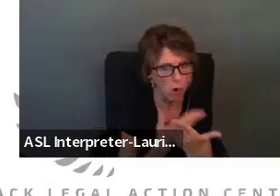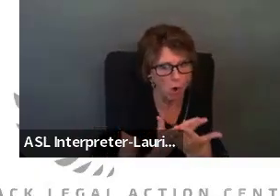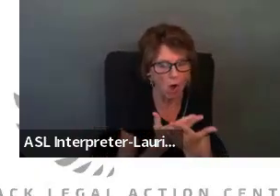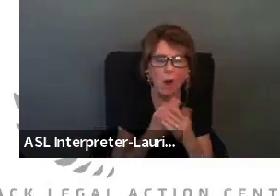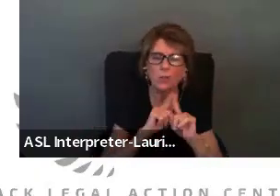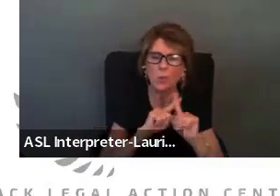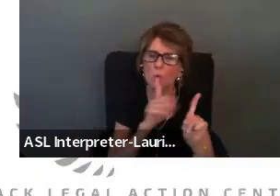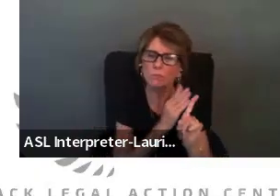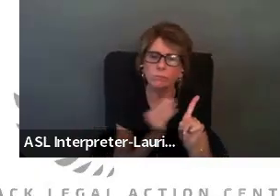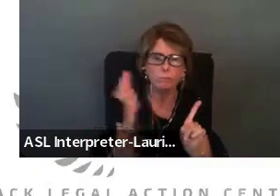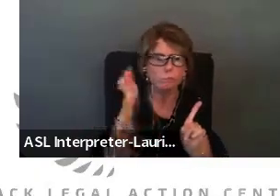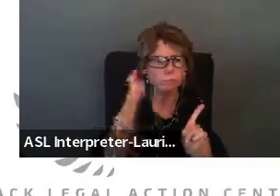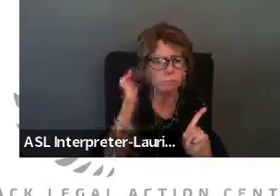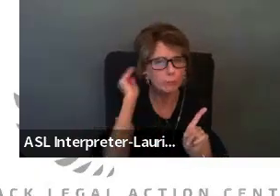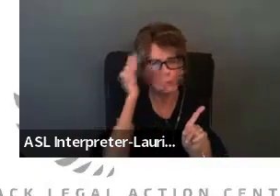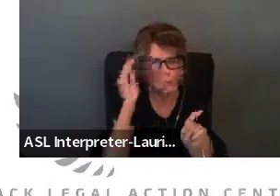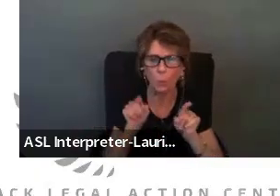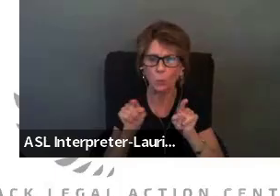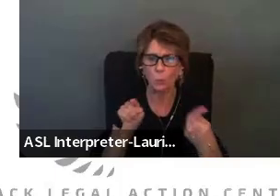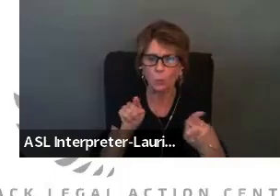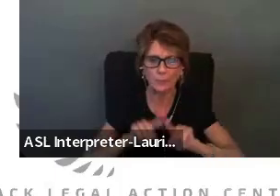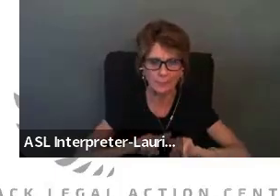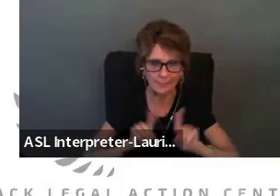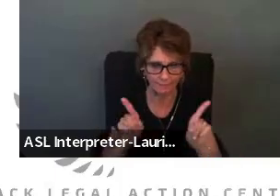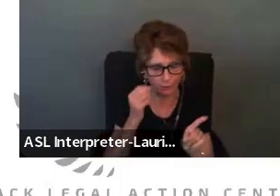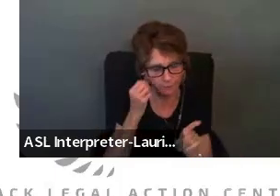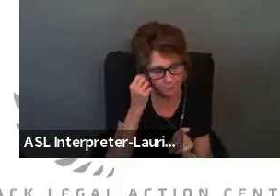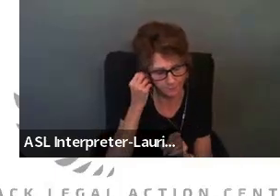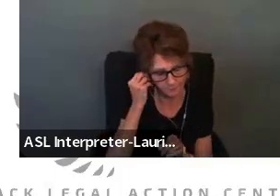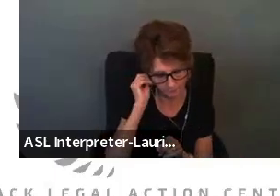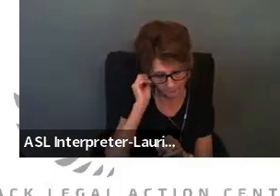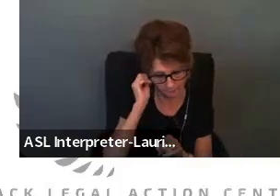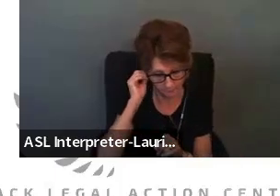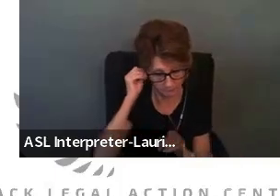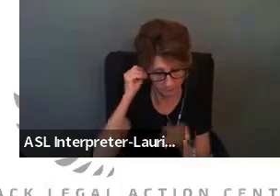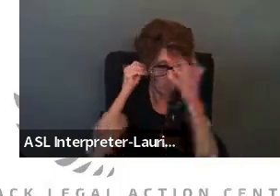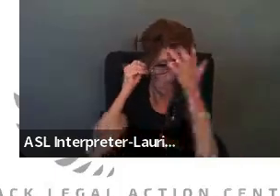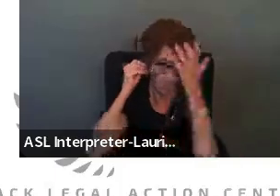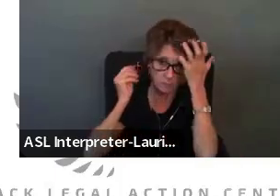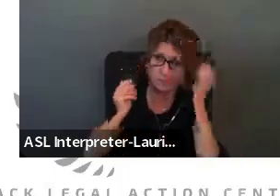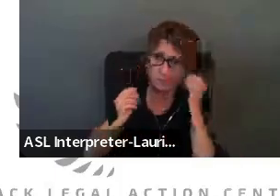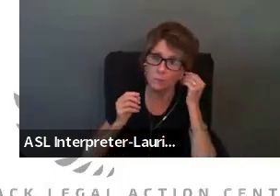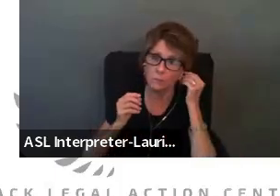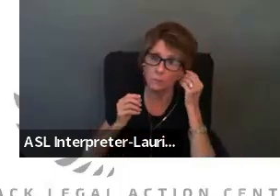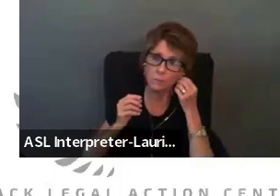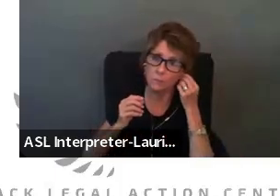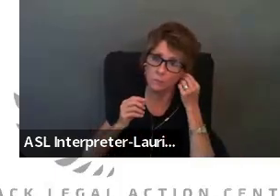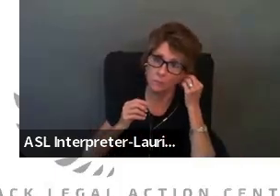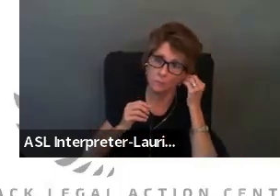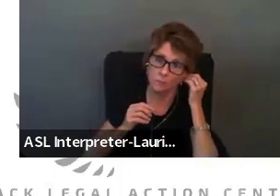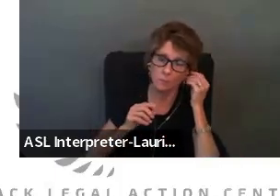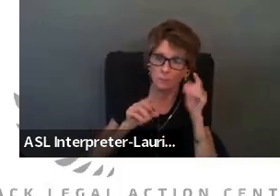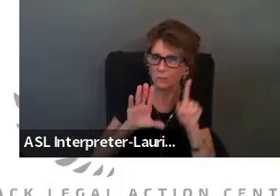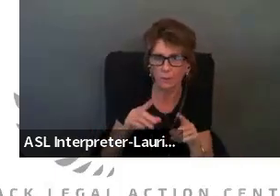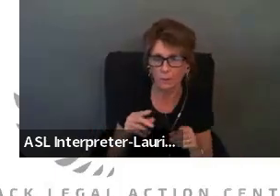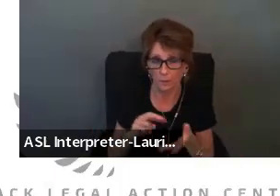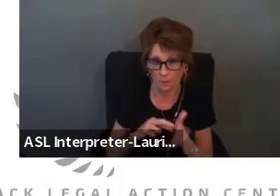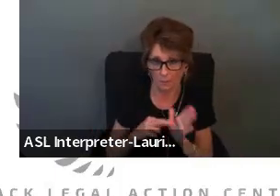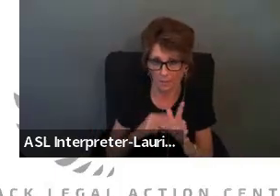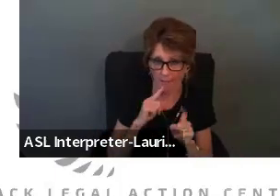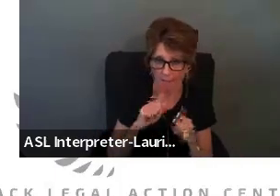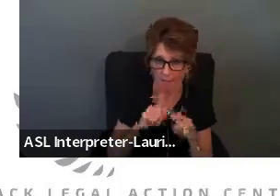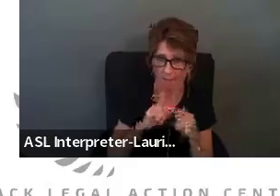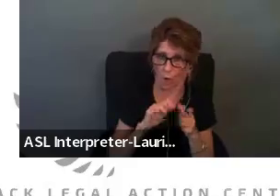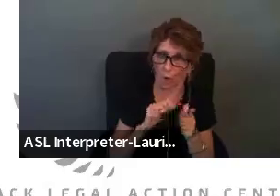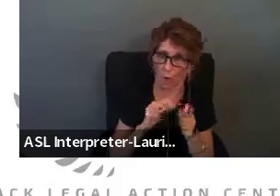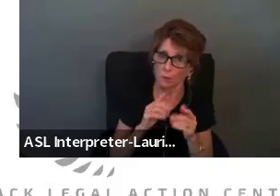Then, assuming that we now get past procedural accommodation, and we should get past procedural accommodation in any event, we now